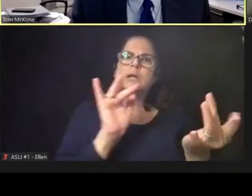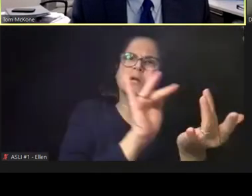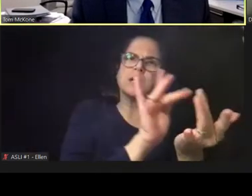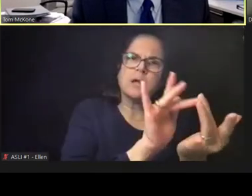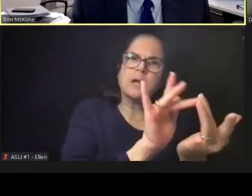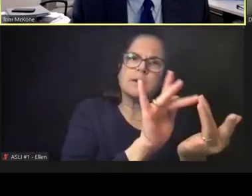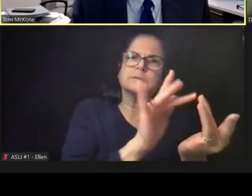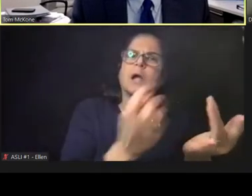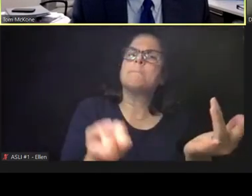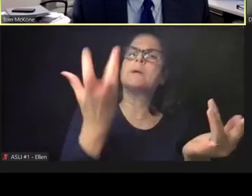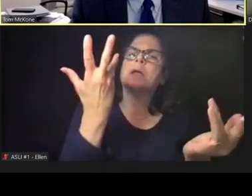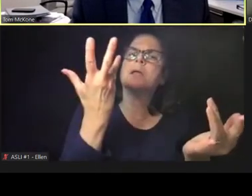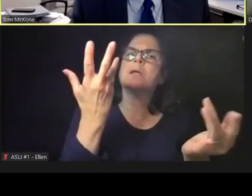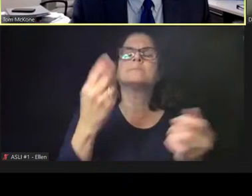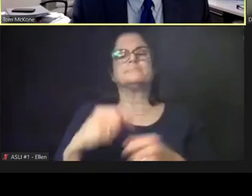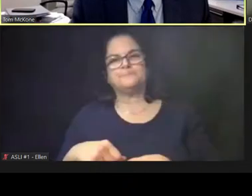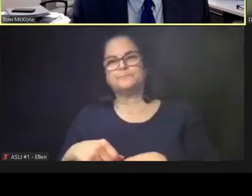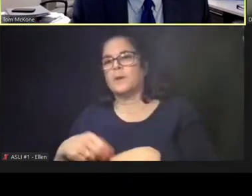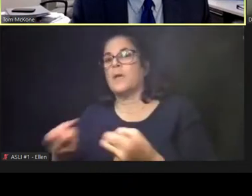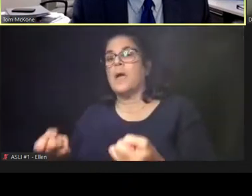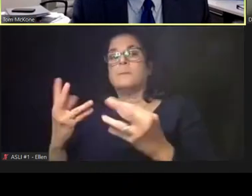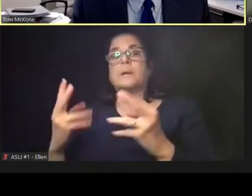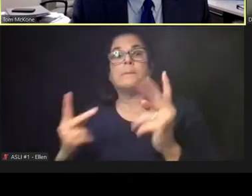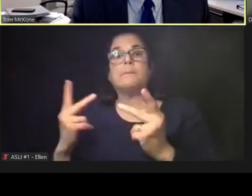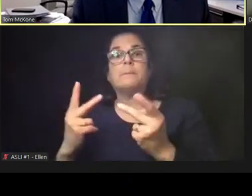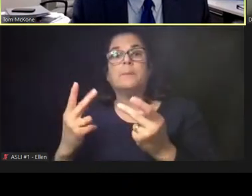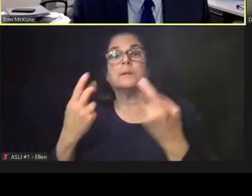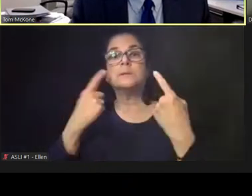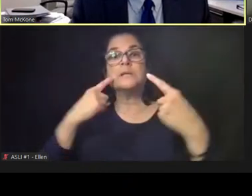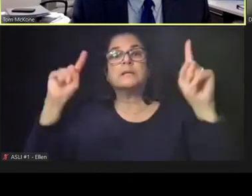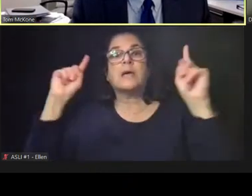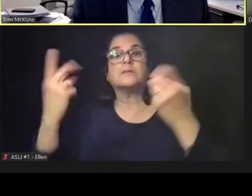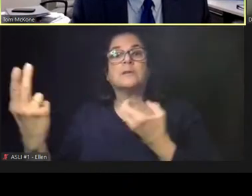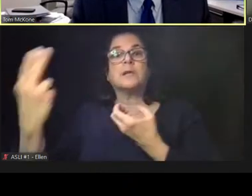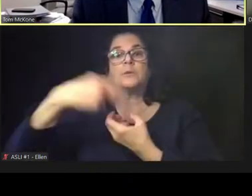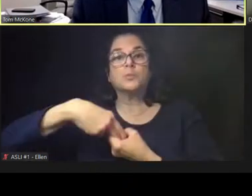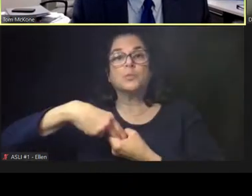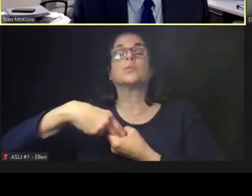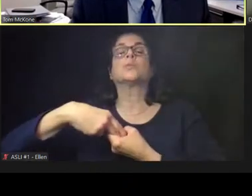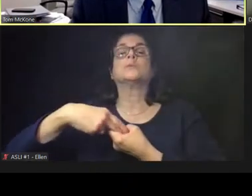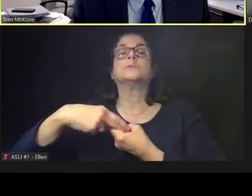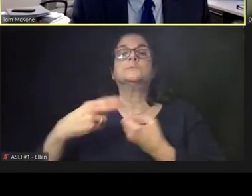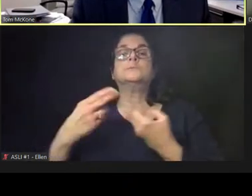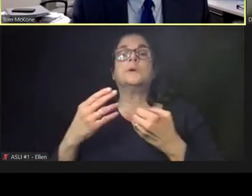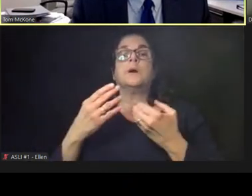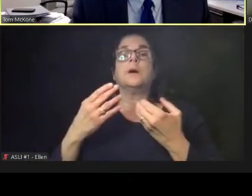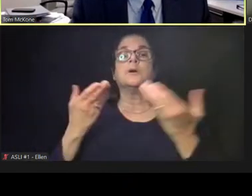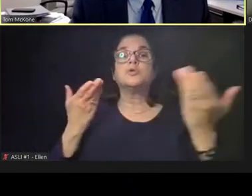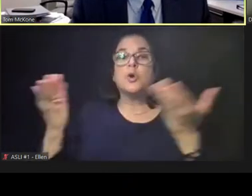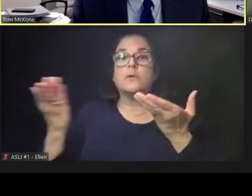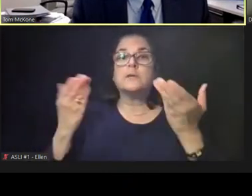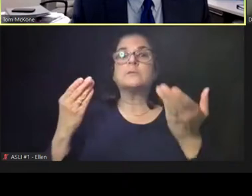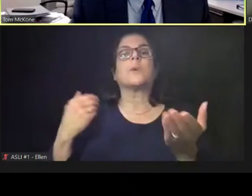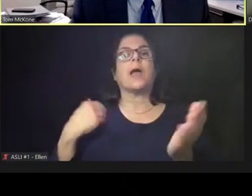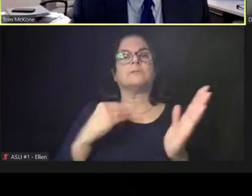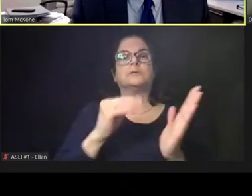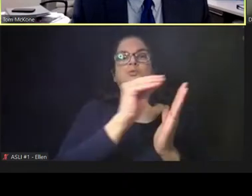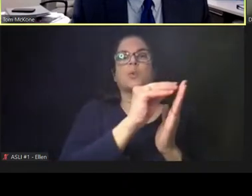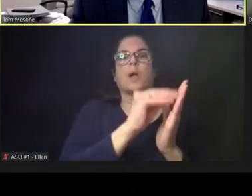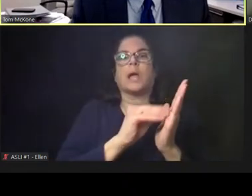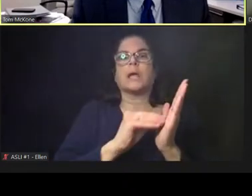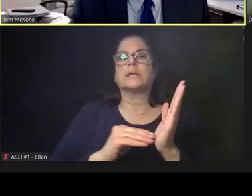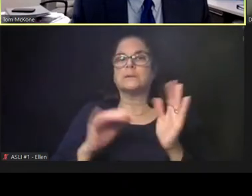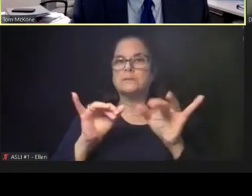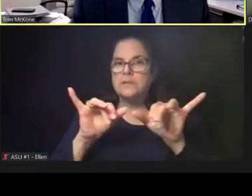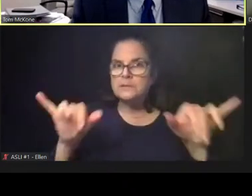then how many people did you successfully enroll in services? There is a tracking system that they use